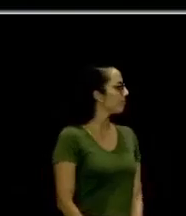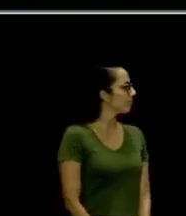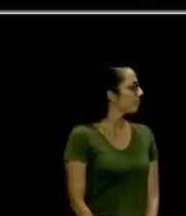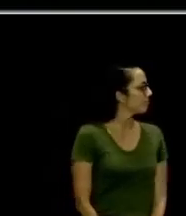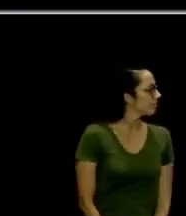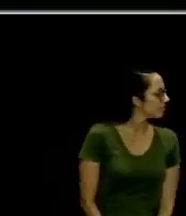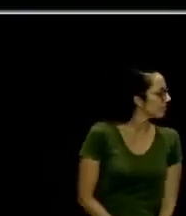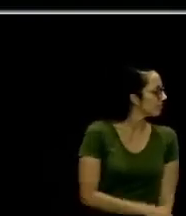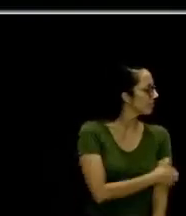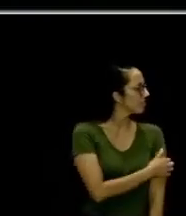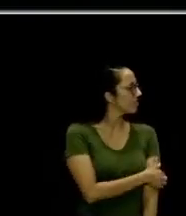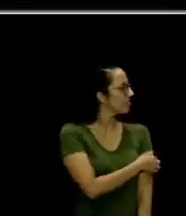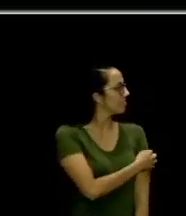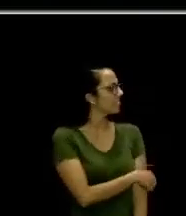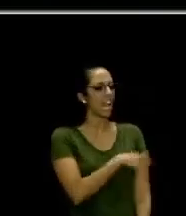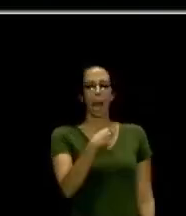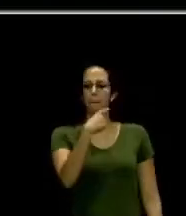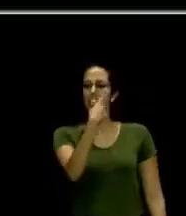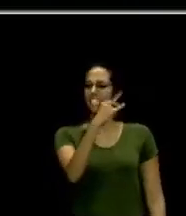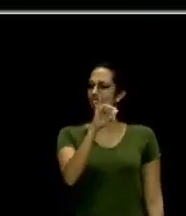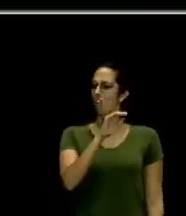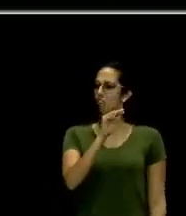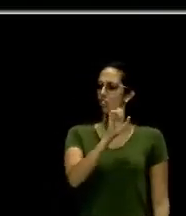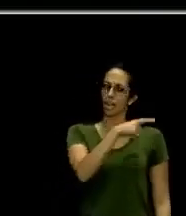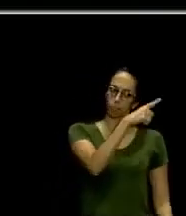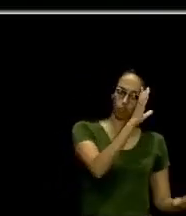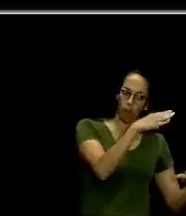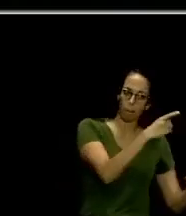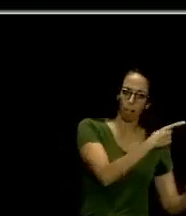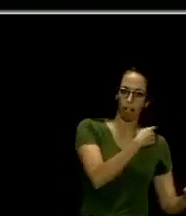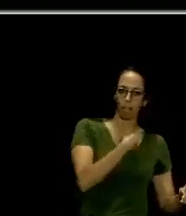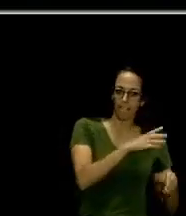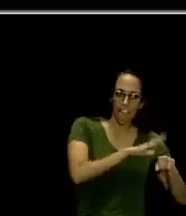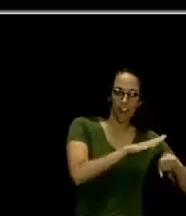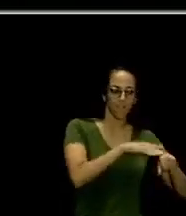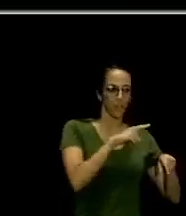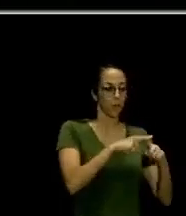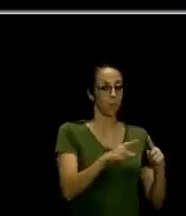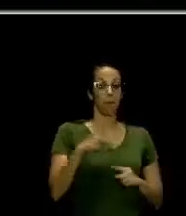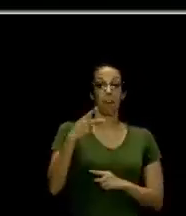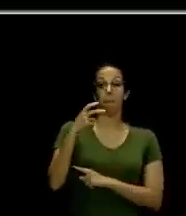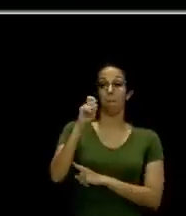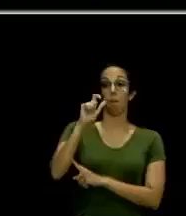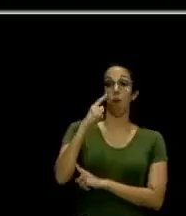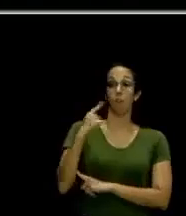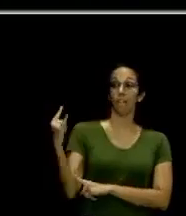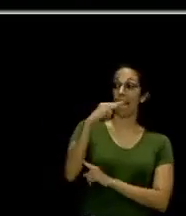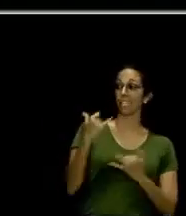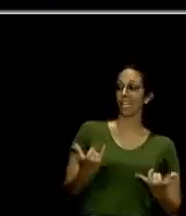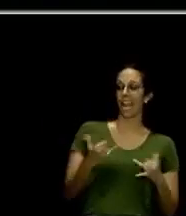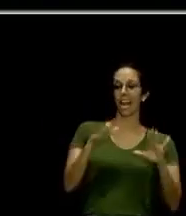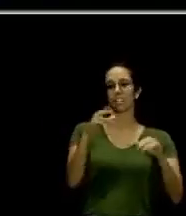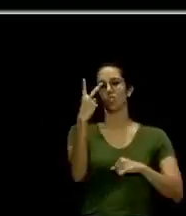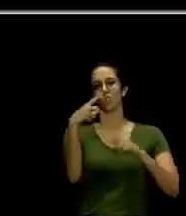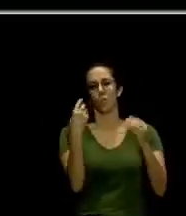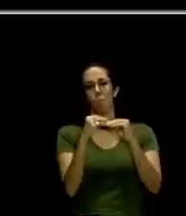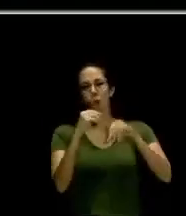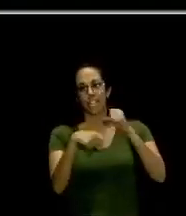It is catchy. I'm going to tell James he's in trouble. Better watch out. But qualifying ended today, so he's got at least 2 more